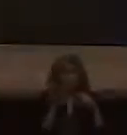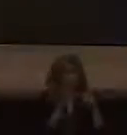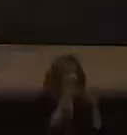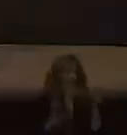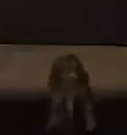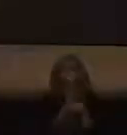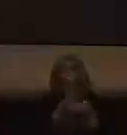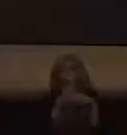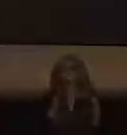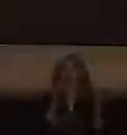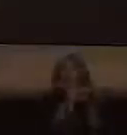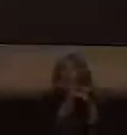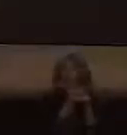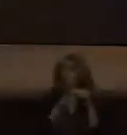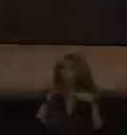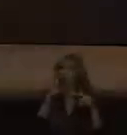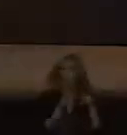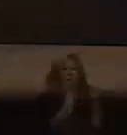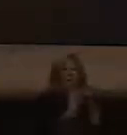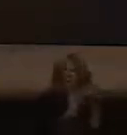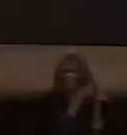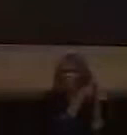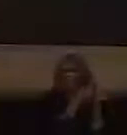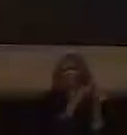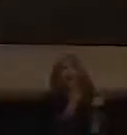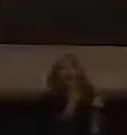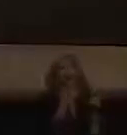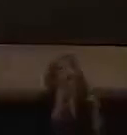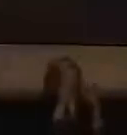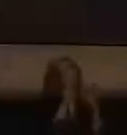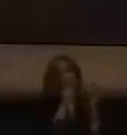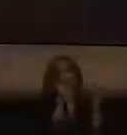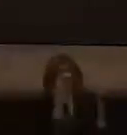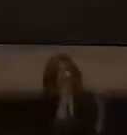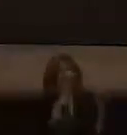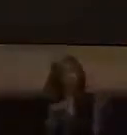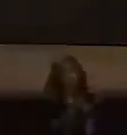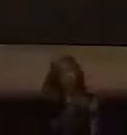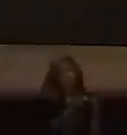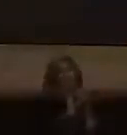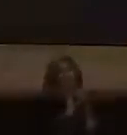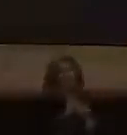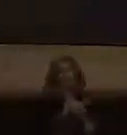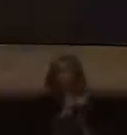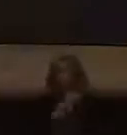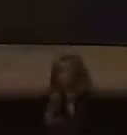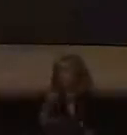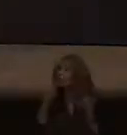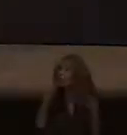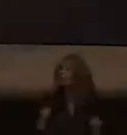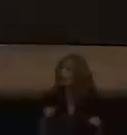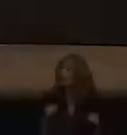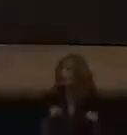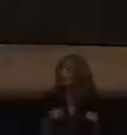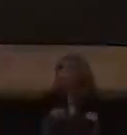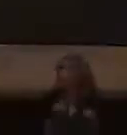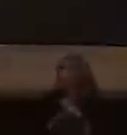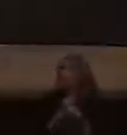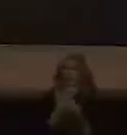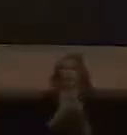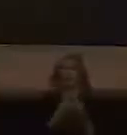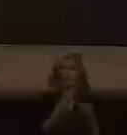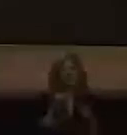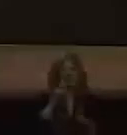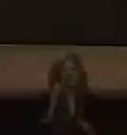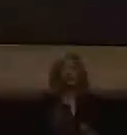the minority. So here's an opportunity to uniquely position yourself and make a powerful cultural statement about inclusion